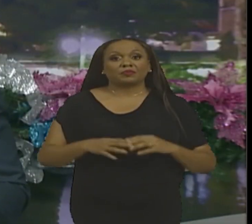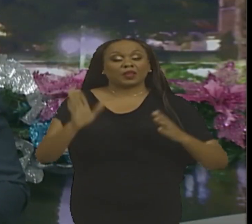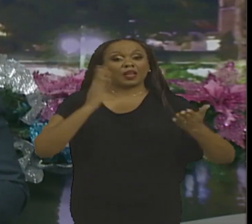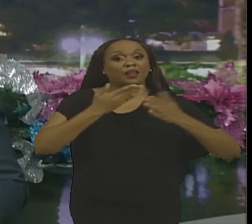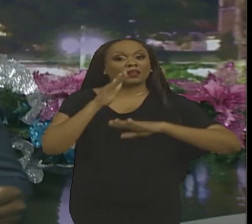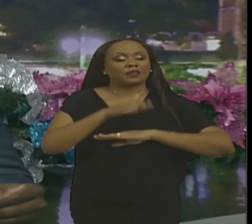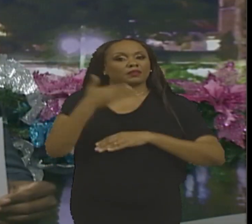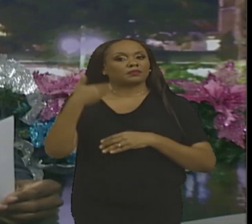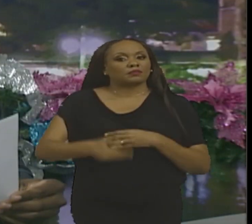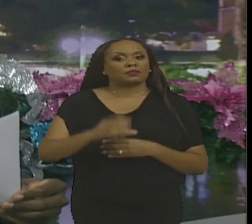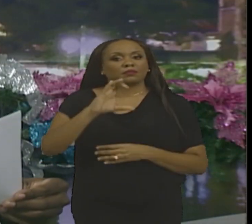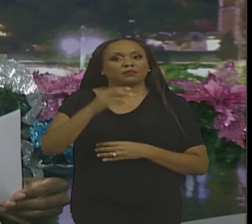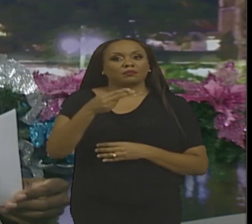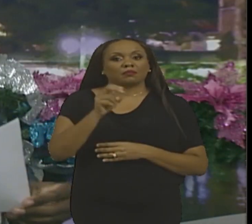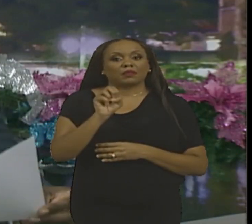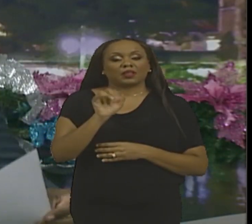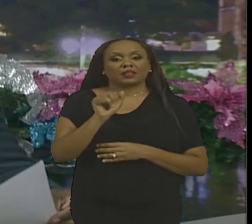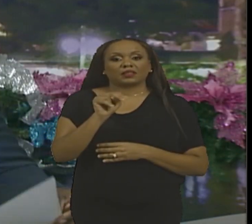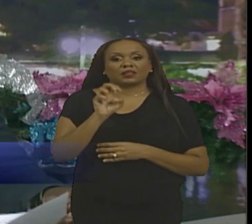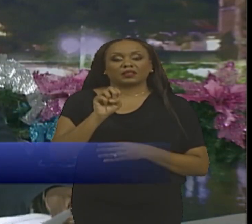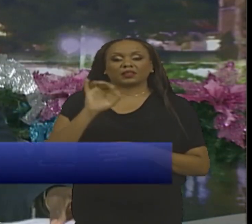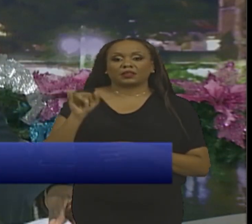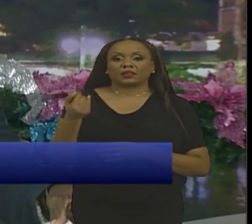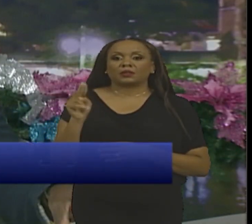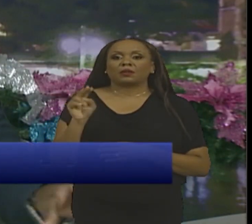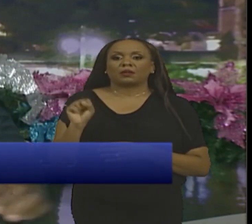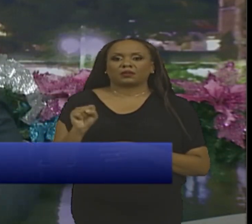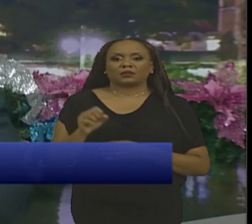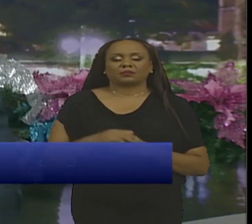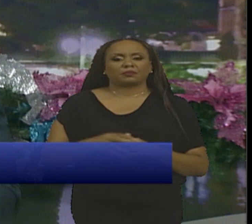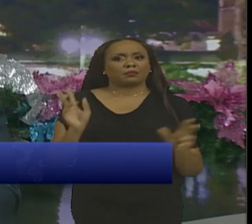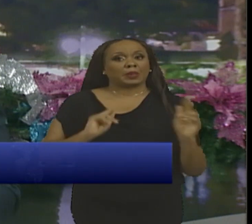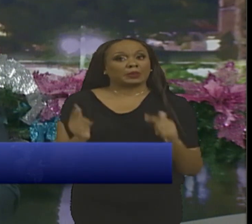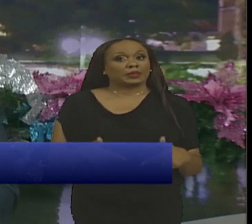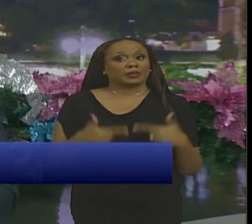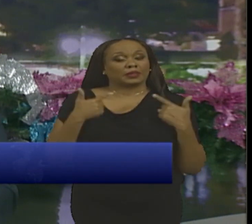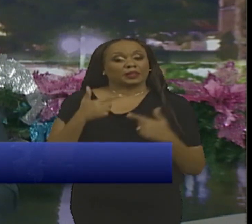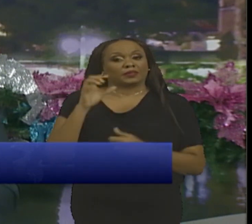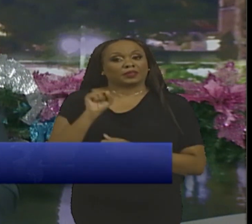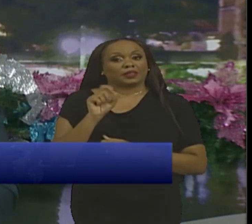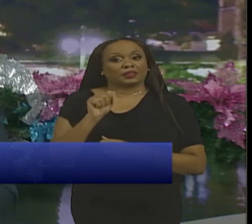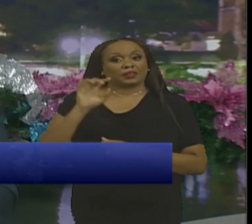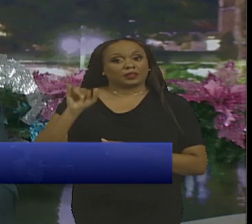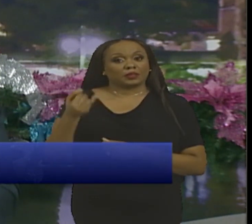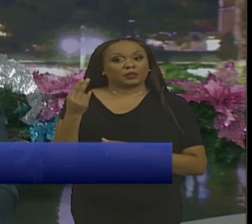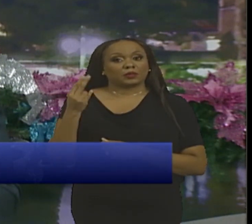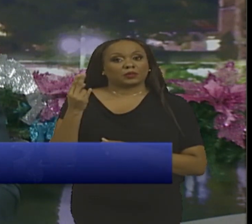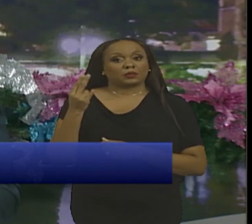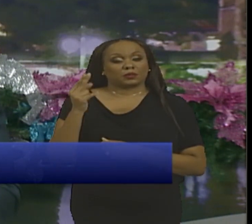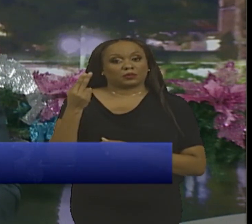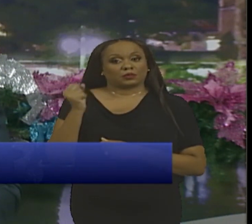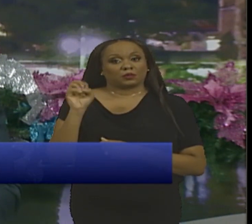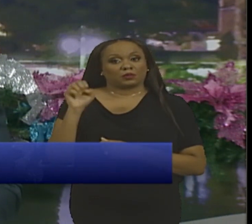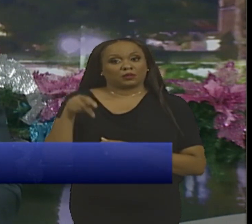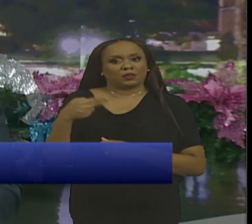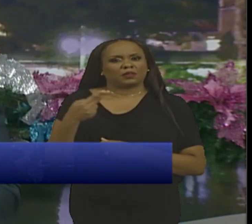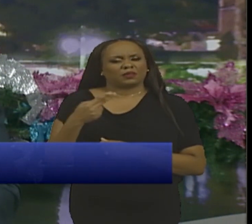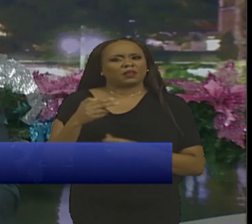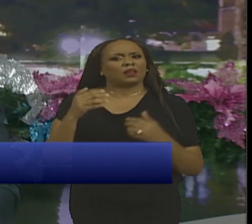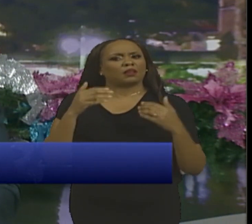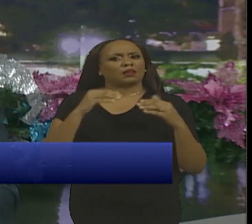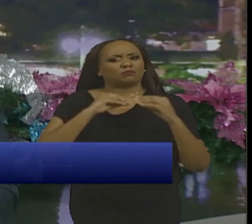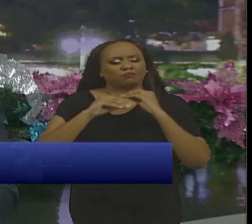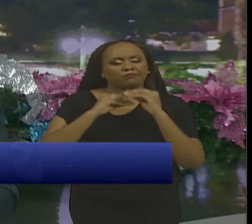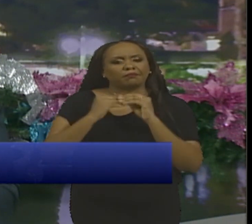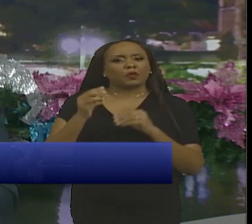Good evening, I'm Shane Jones, leading the news at 7. Residents of St. Joseph should have a more permanent fix to their